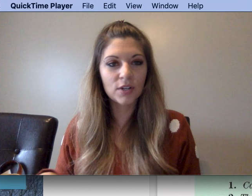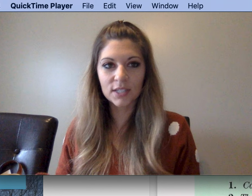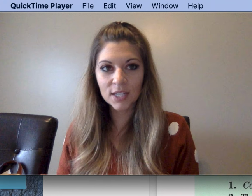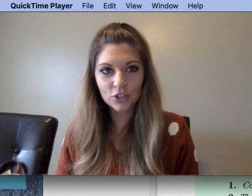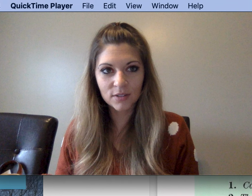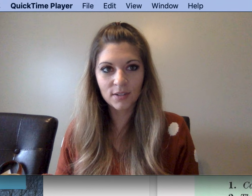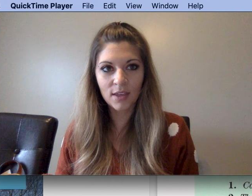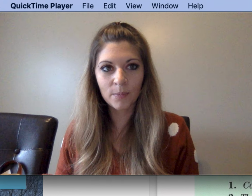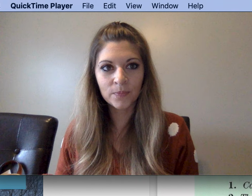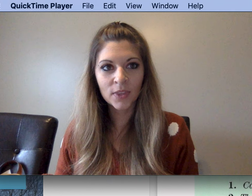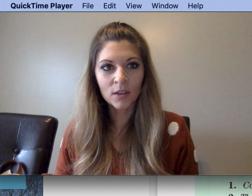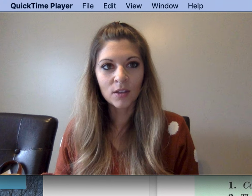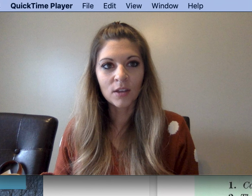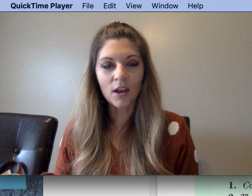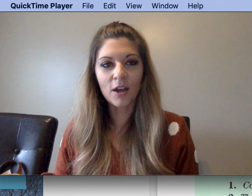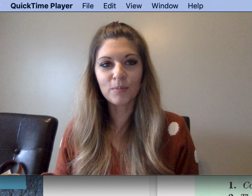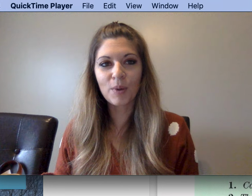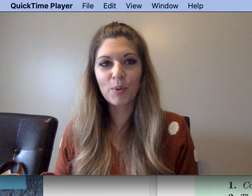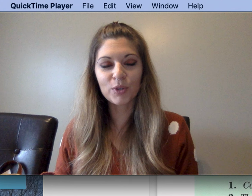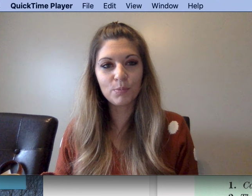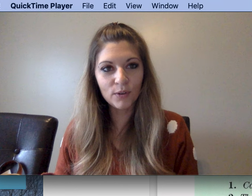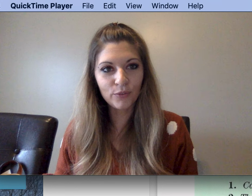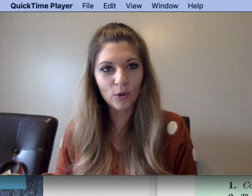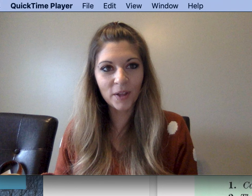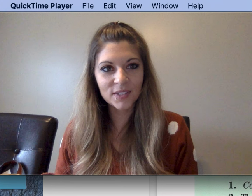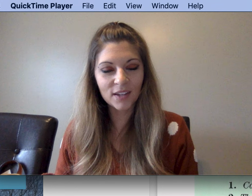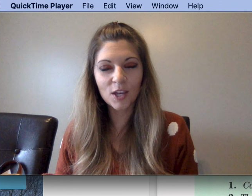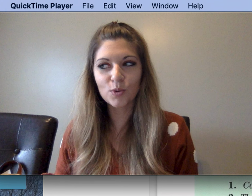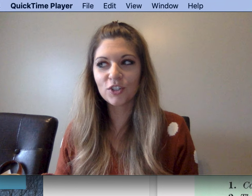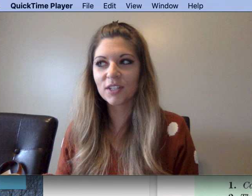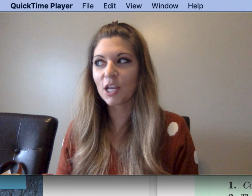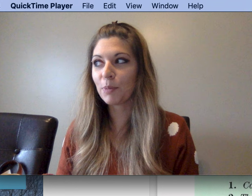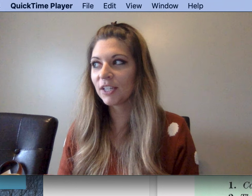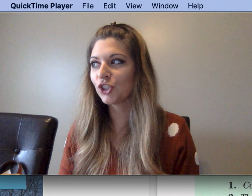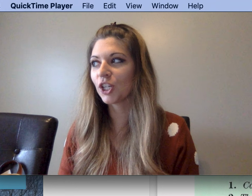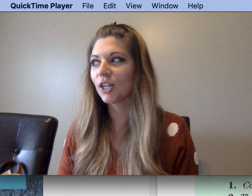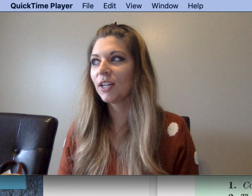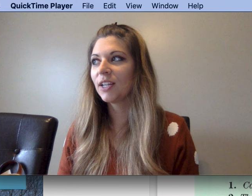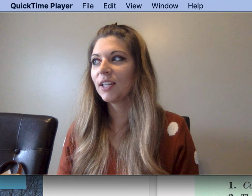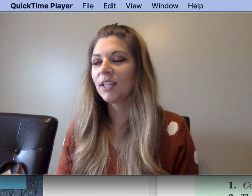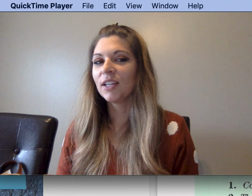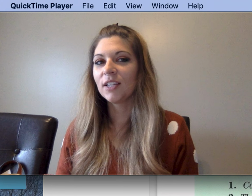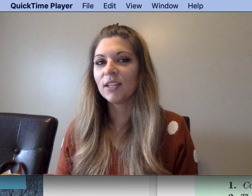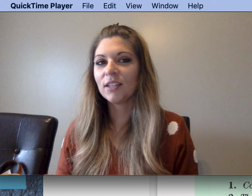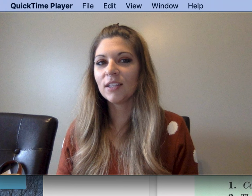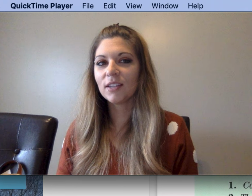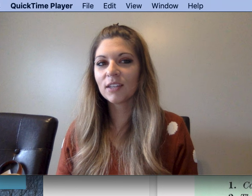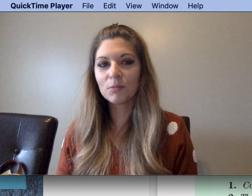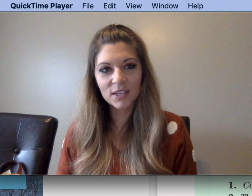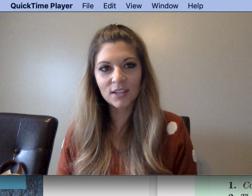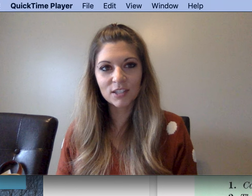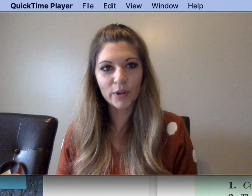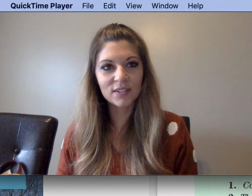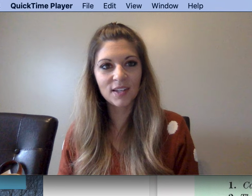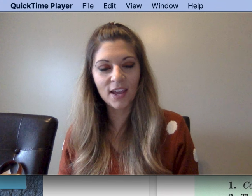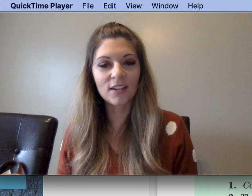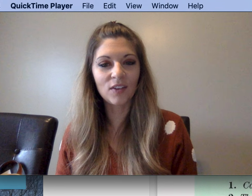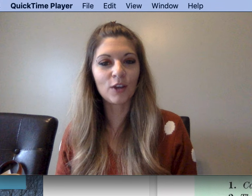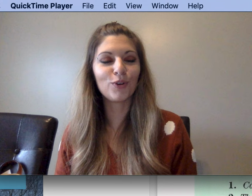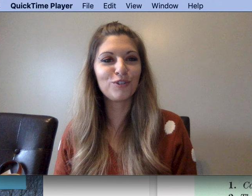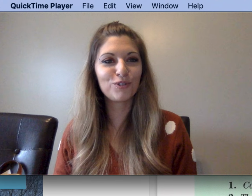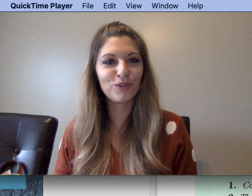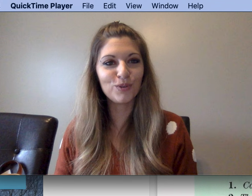English translations to them. But what's beautiful about sign language is a picture can be expressed in